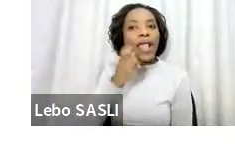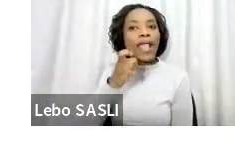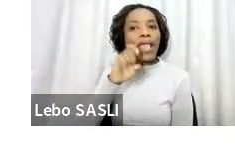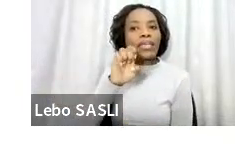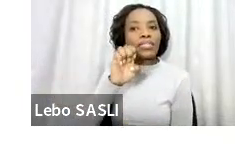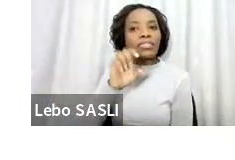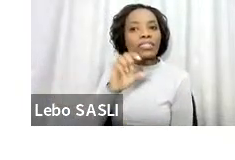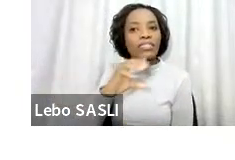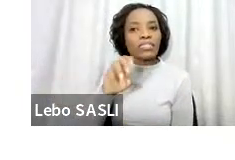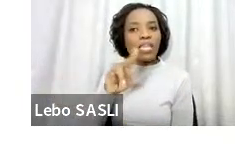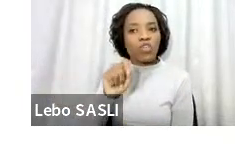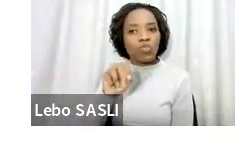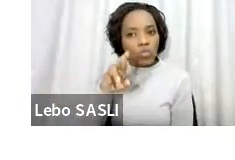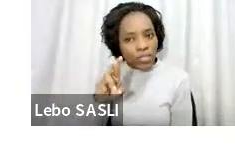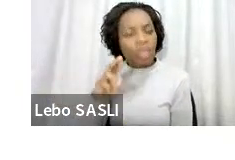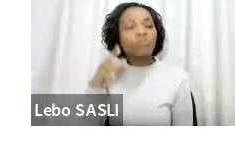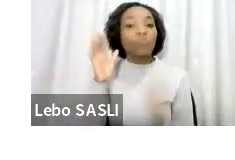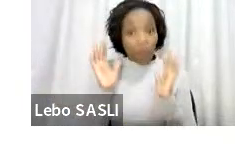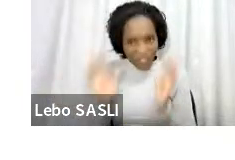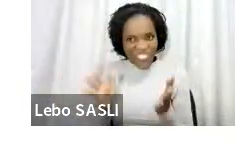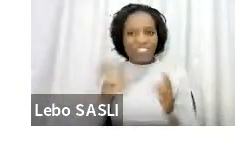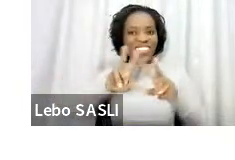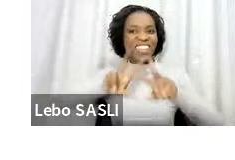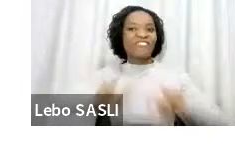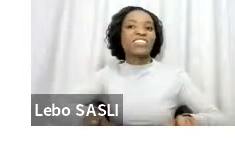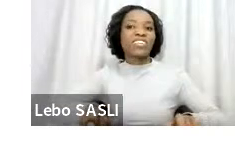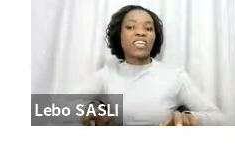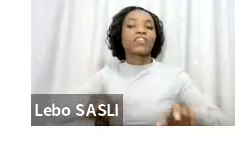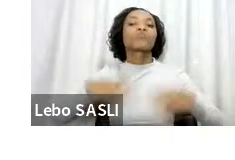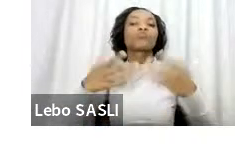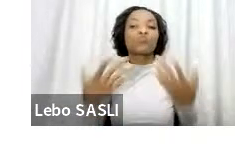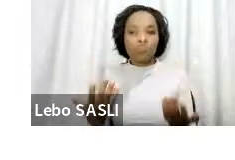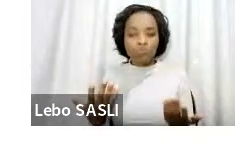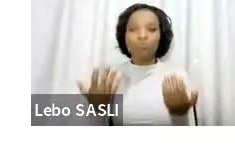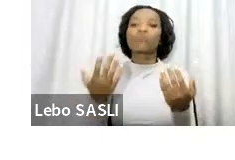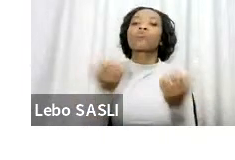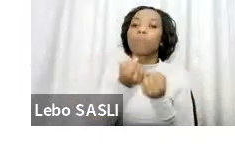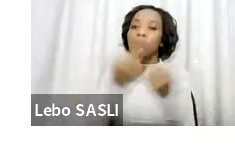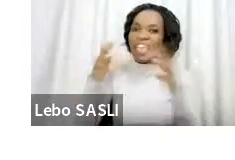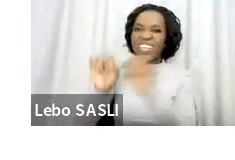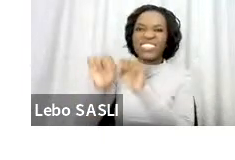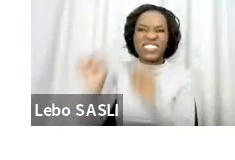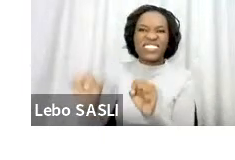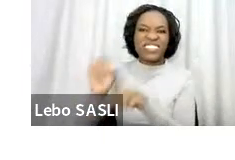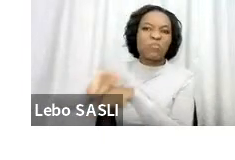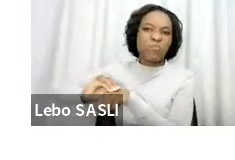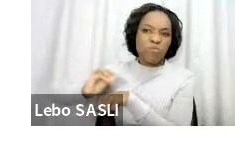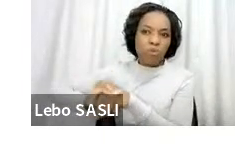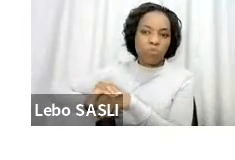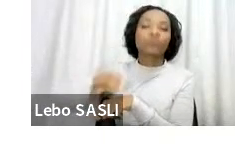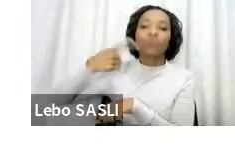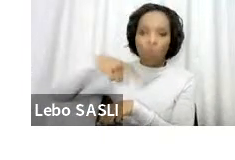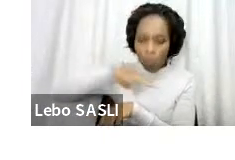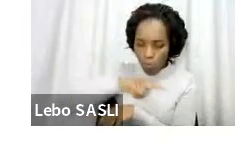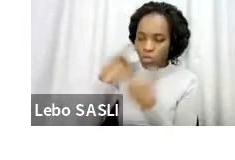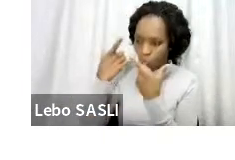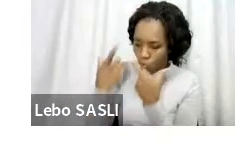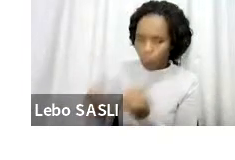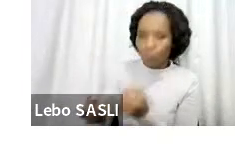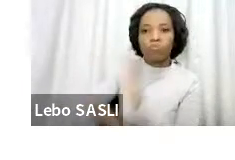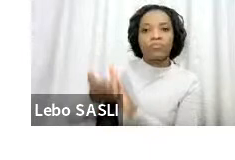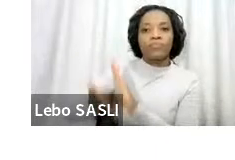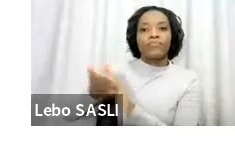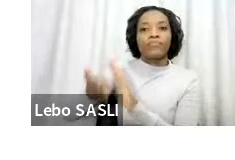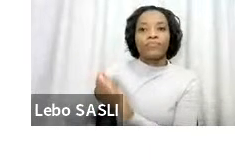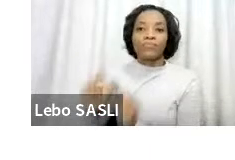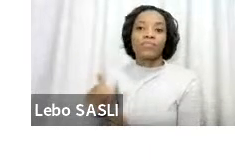ombudsman has investigated, and they appear to be systematic, and we are engaging on that. For detailed information in this